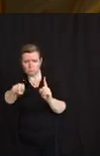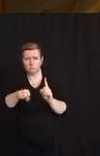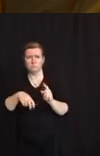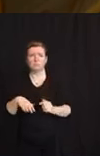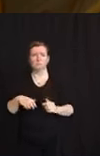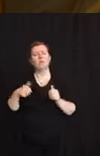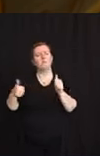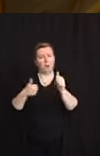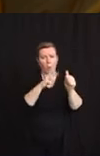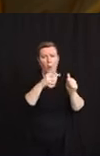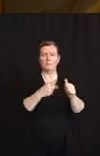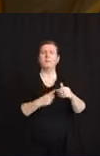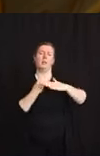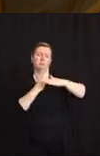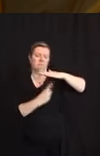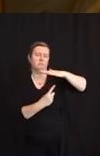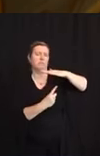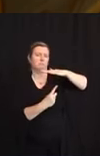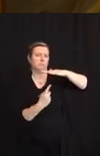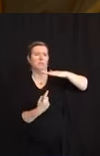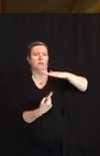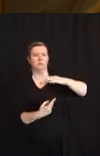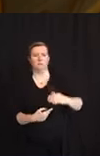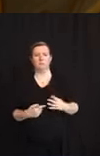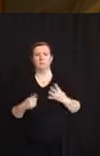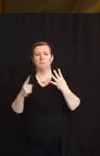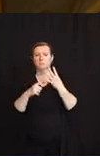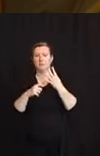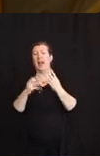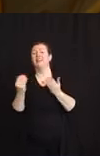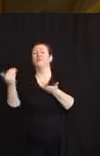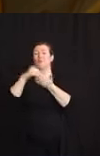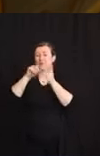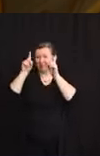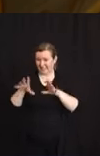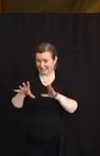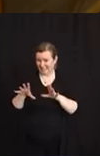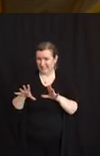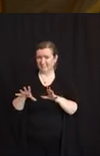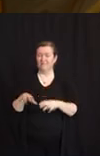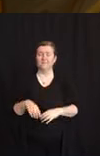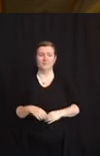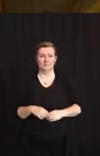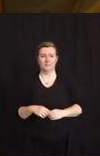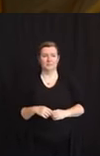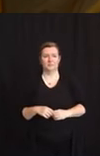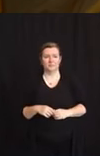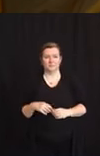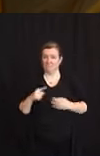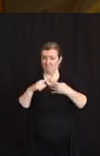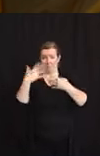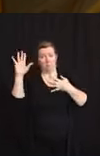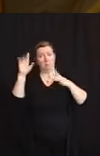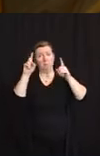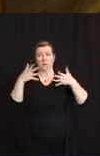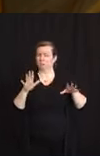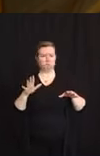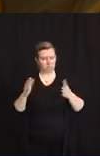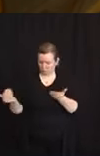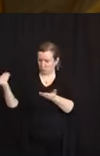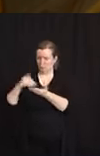then it's retesting. So it's not just one test. And you know that the one test, the PCR test, is a